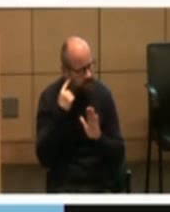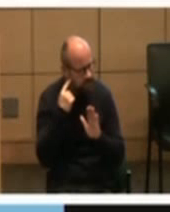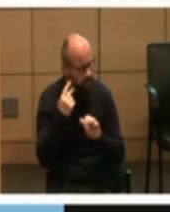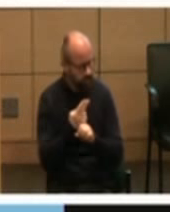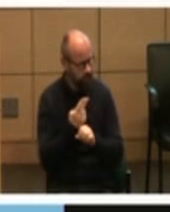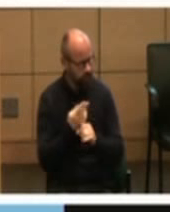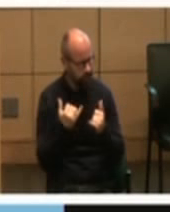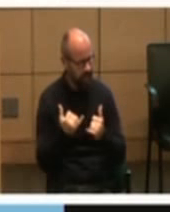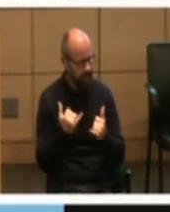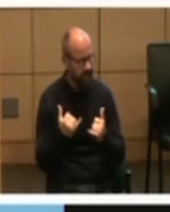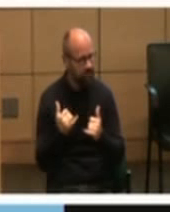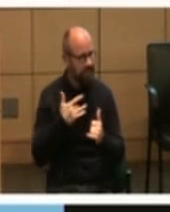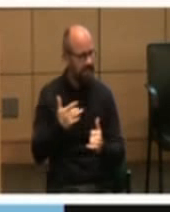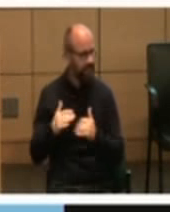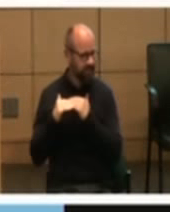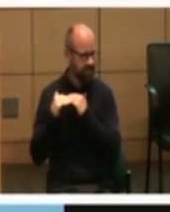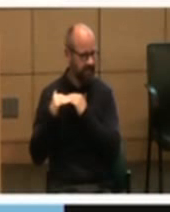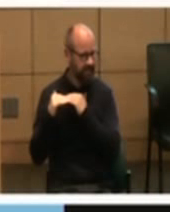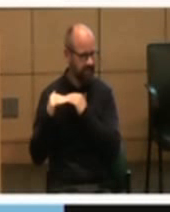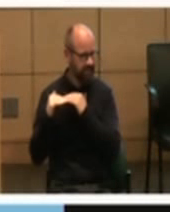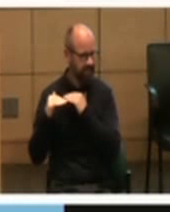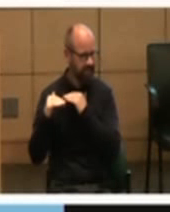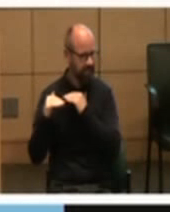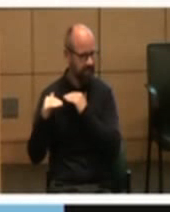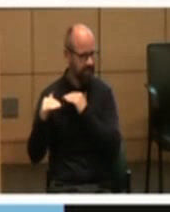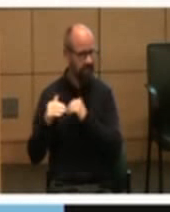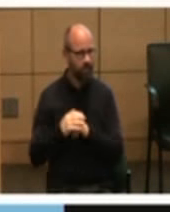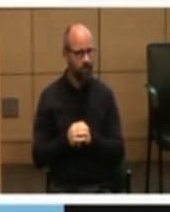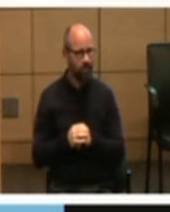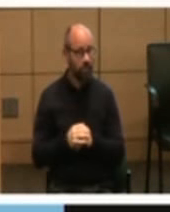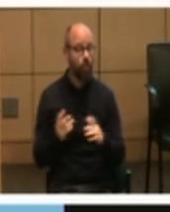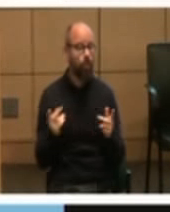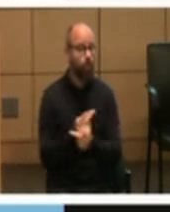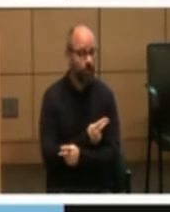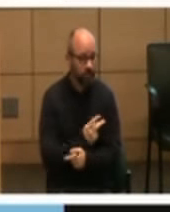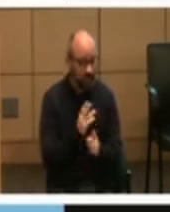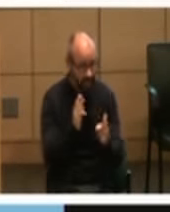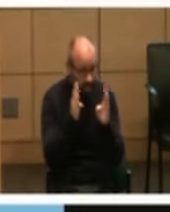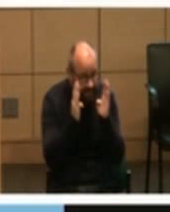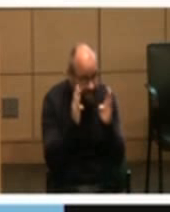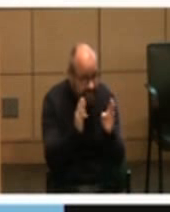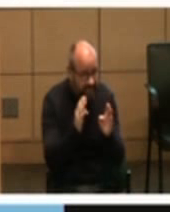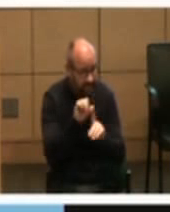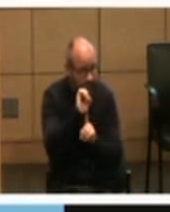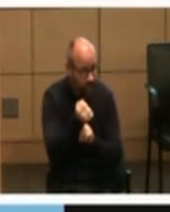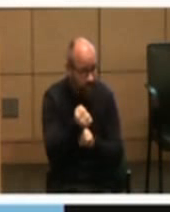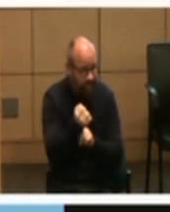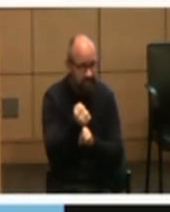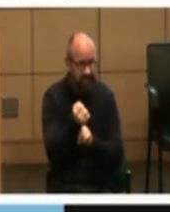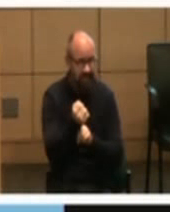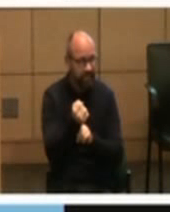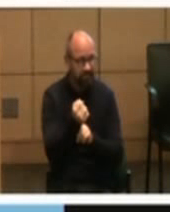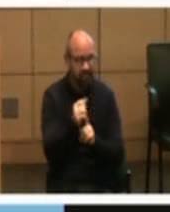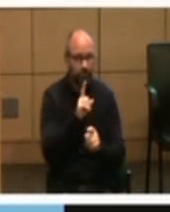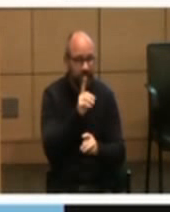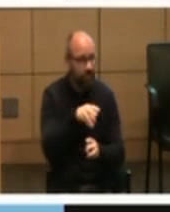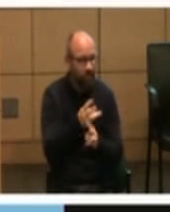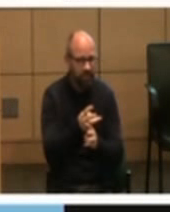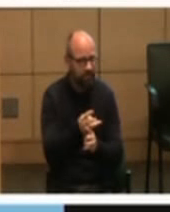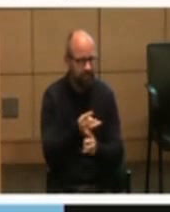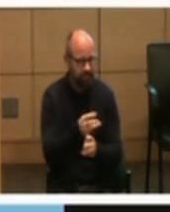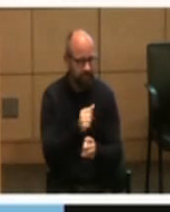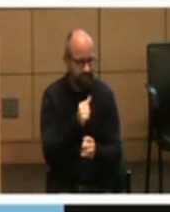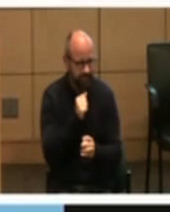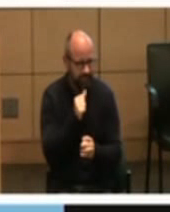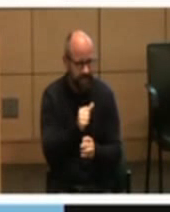relatively steady state. So they're not assessing the most difficult listening situation a child could be in. And so